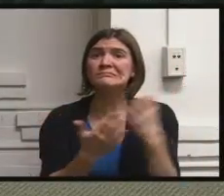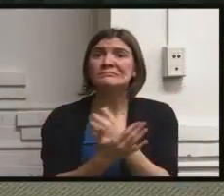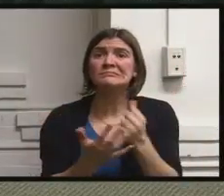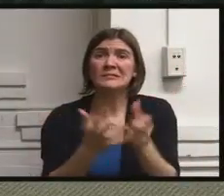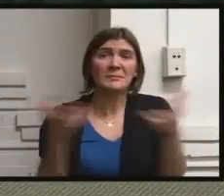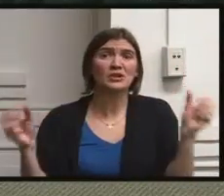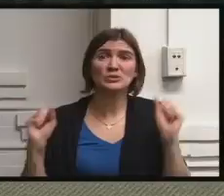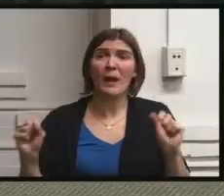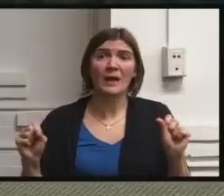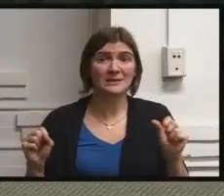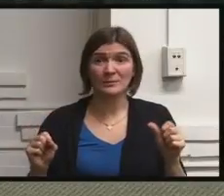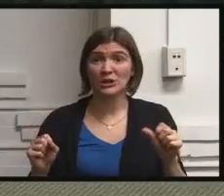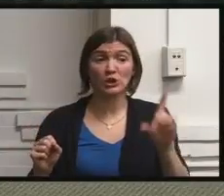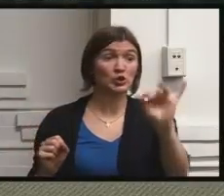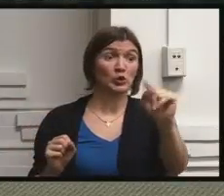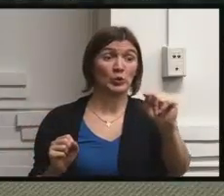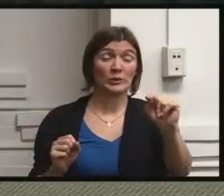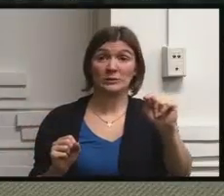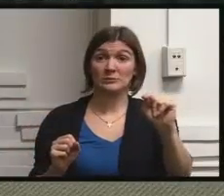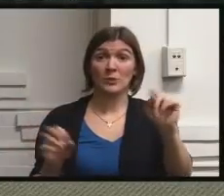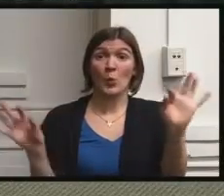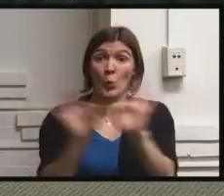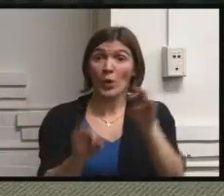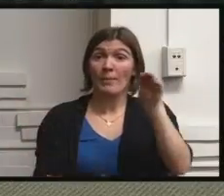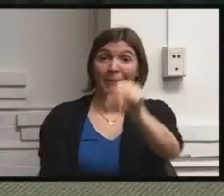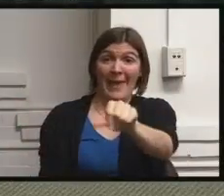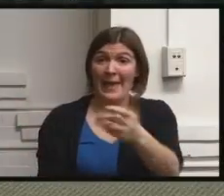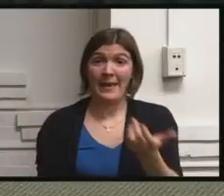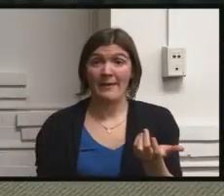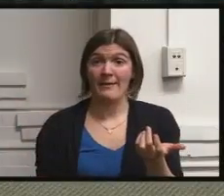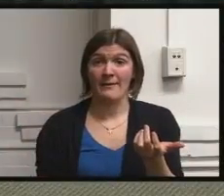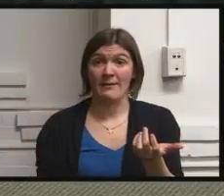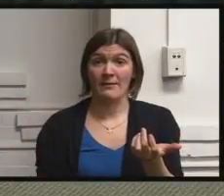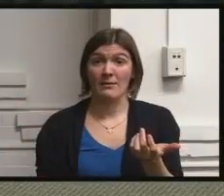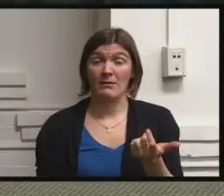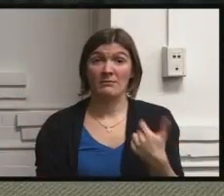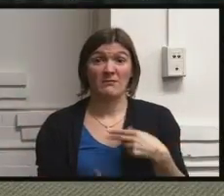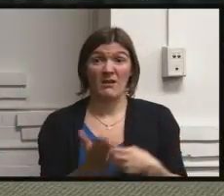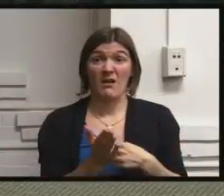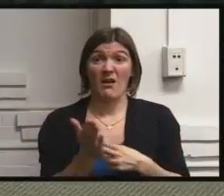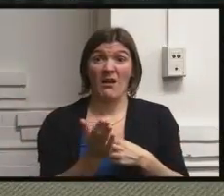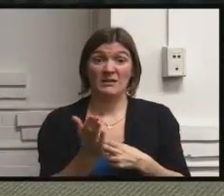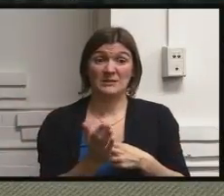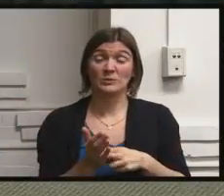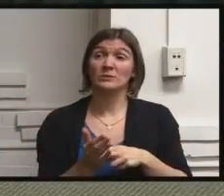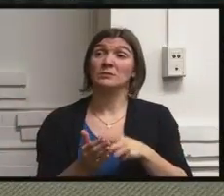this. Because I still don't think that we're going far enough into the future